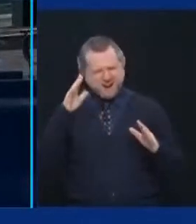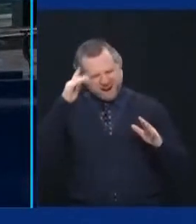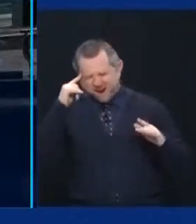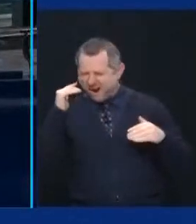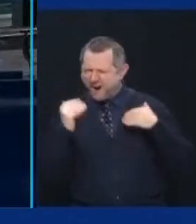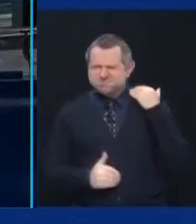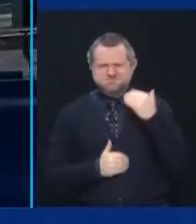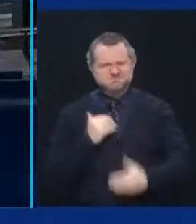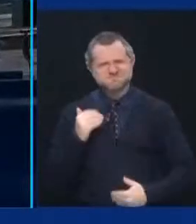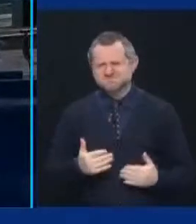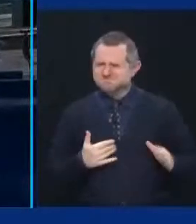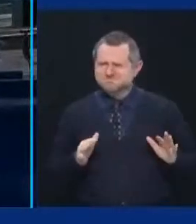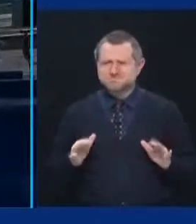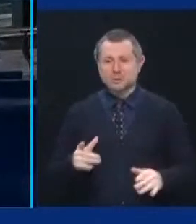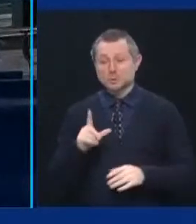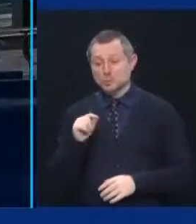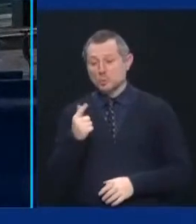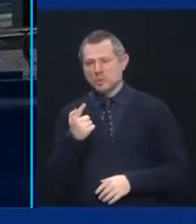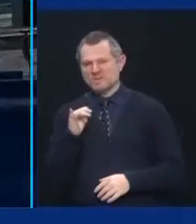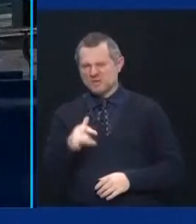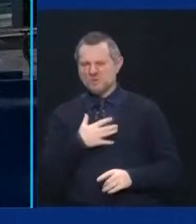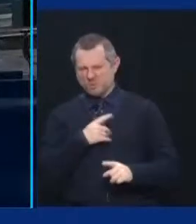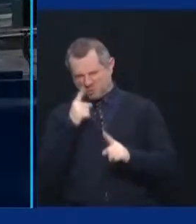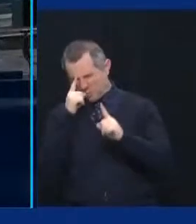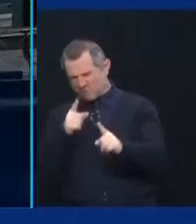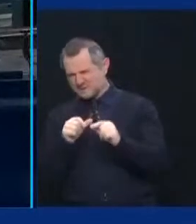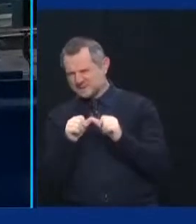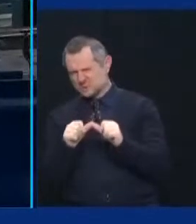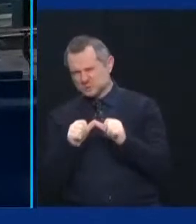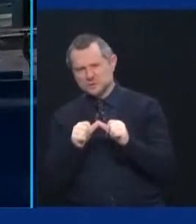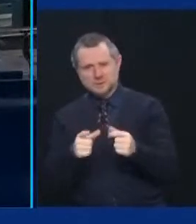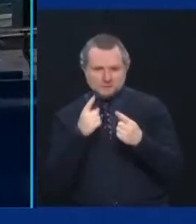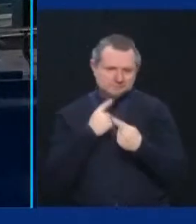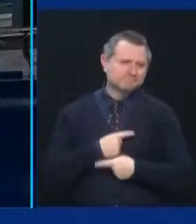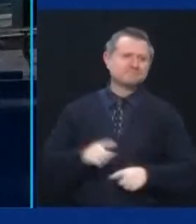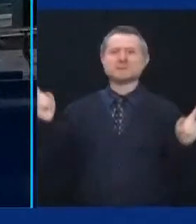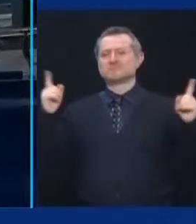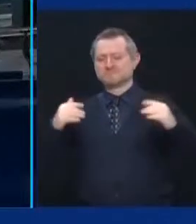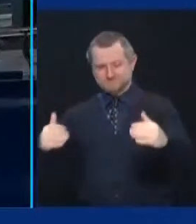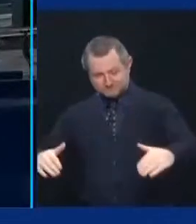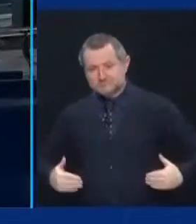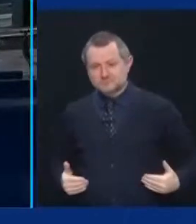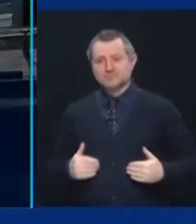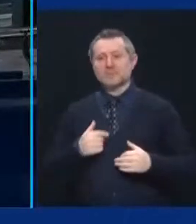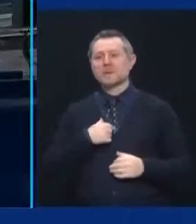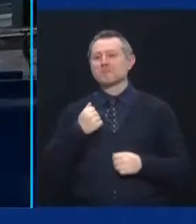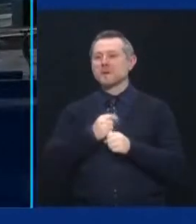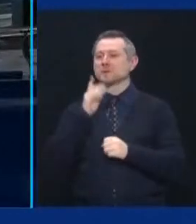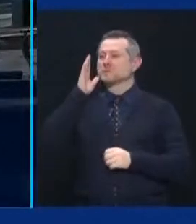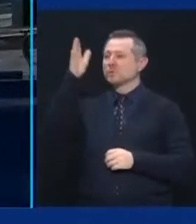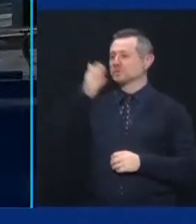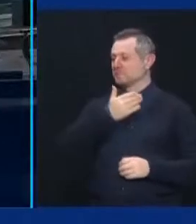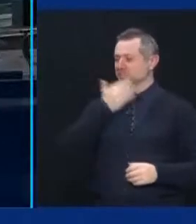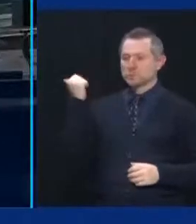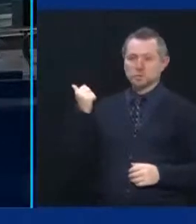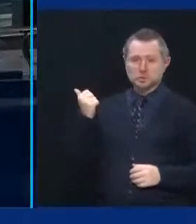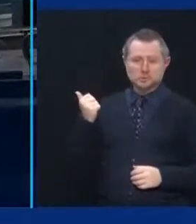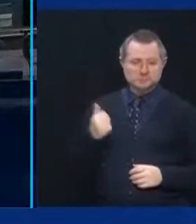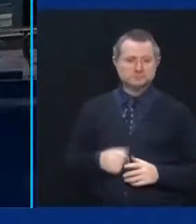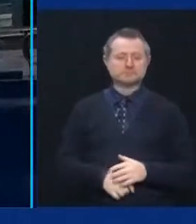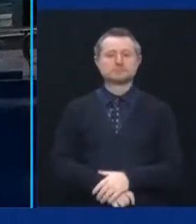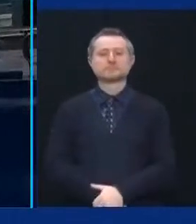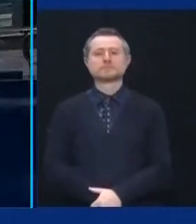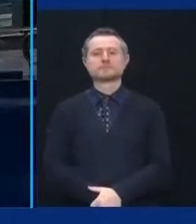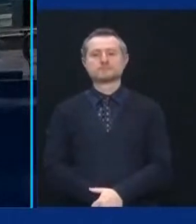what 2021 is going to be about for us. It's going to be about making a better future than we even